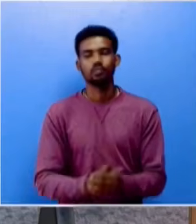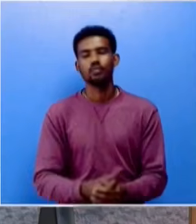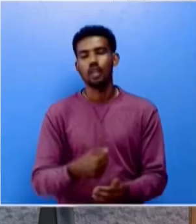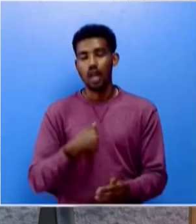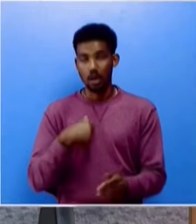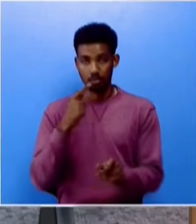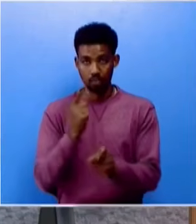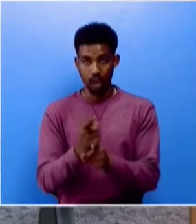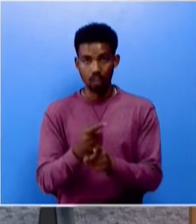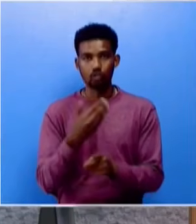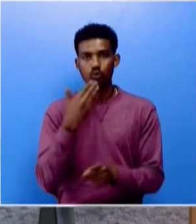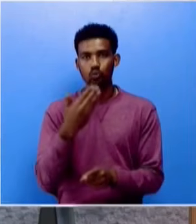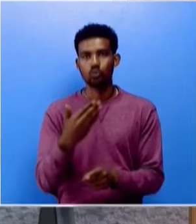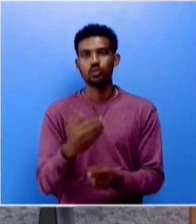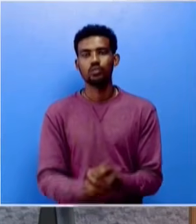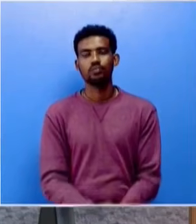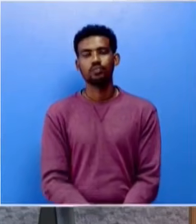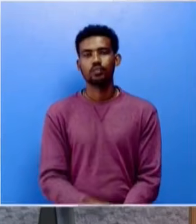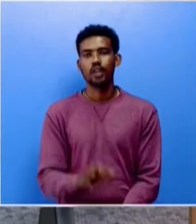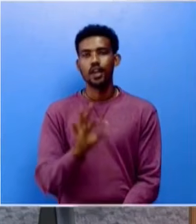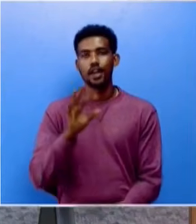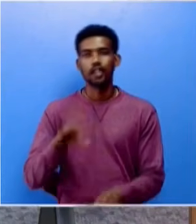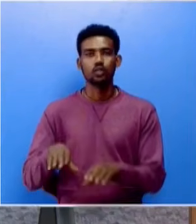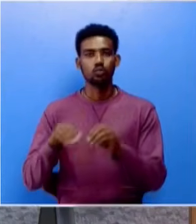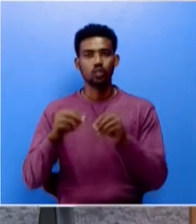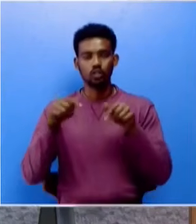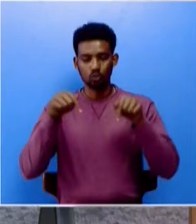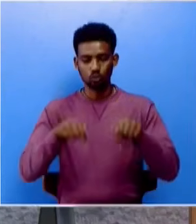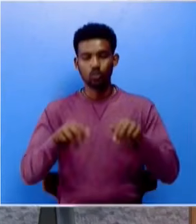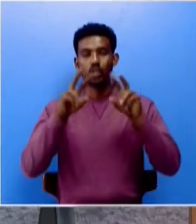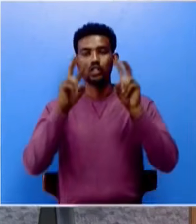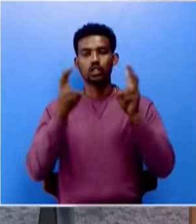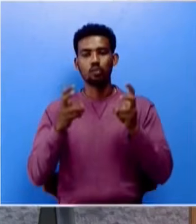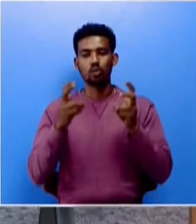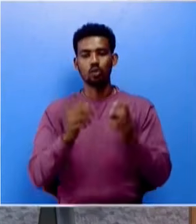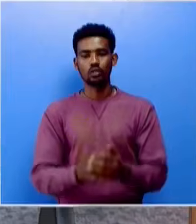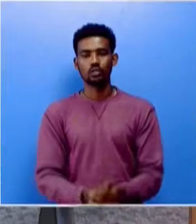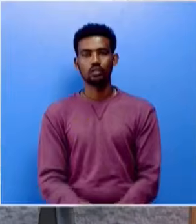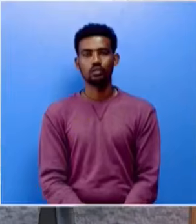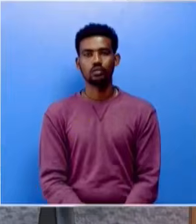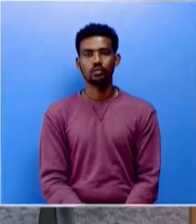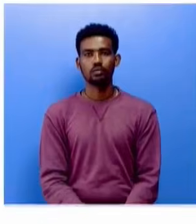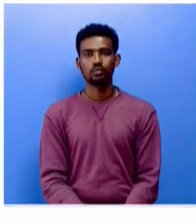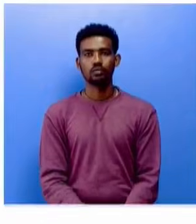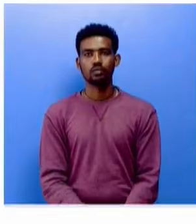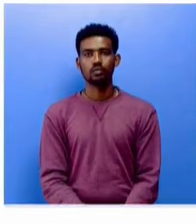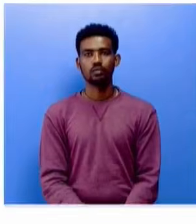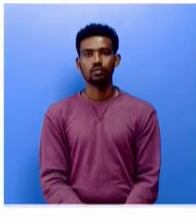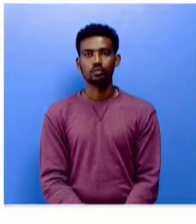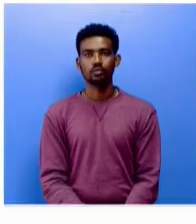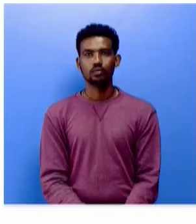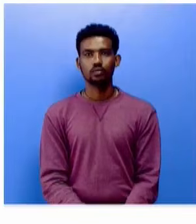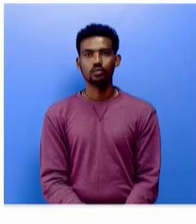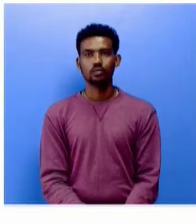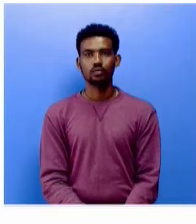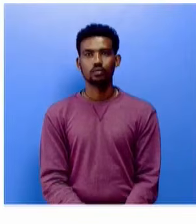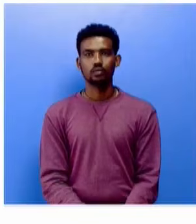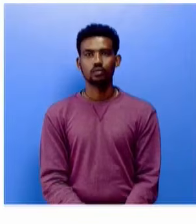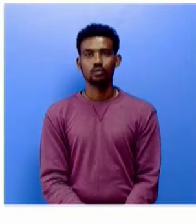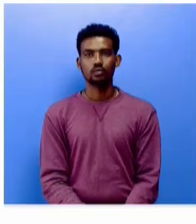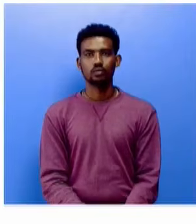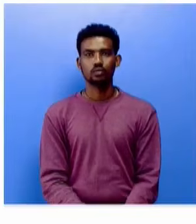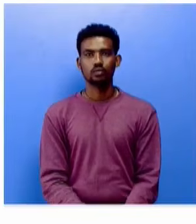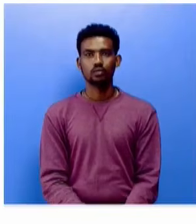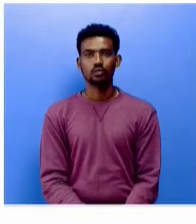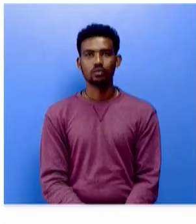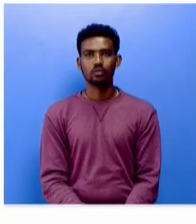Good. Nice student. Our today's topic is modal verbs of